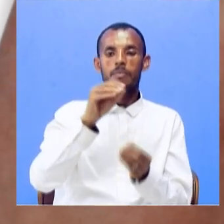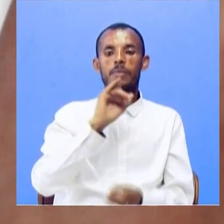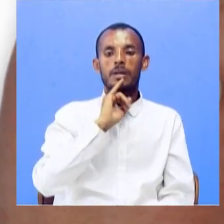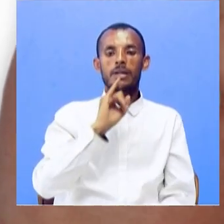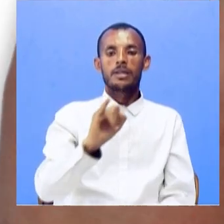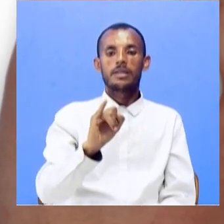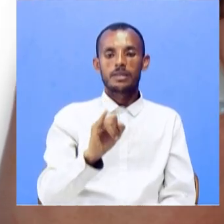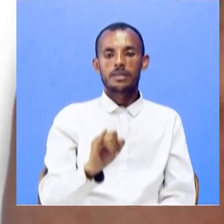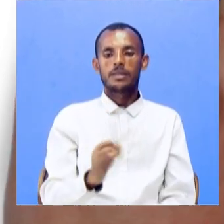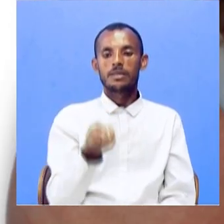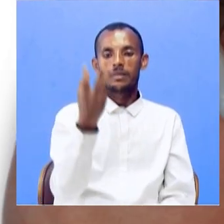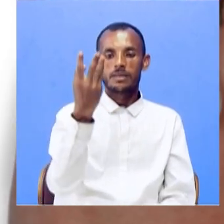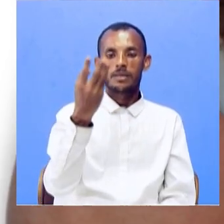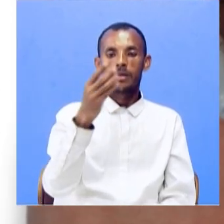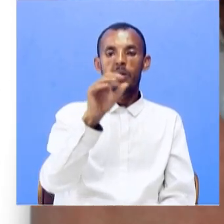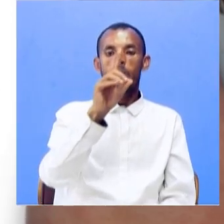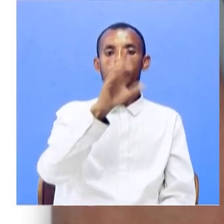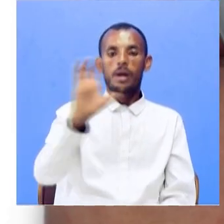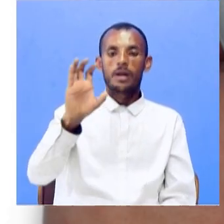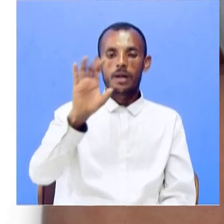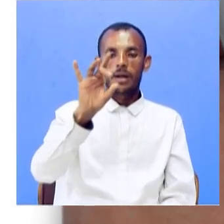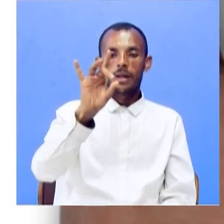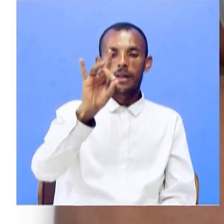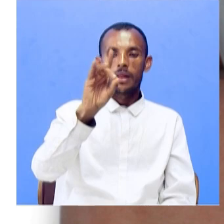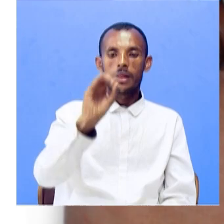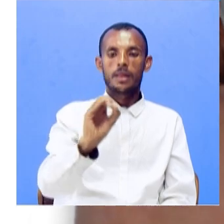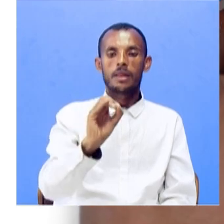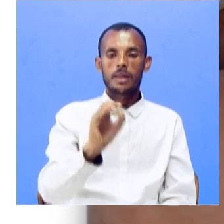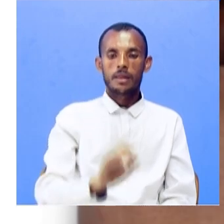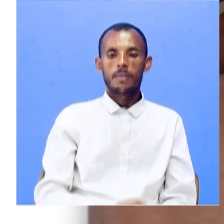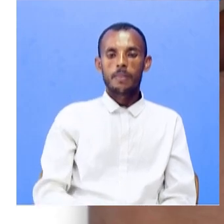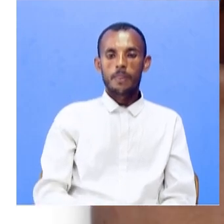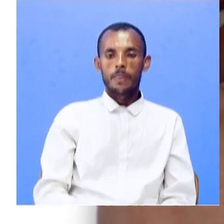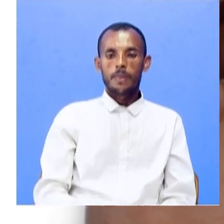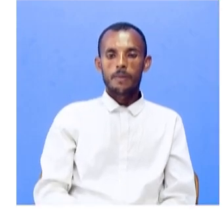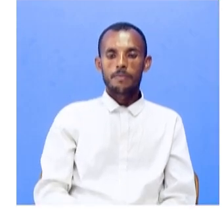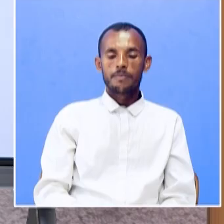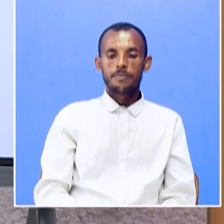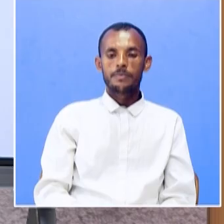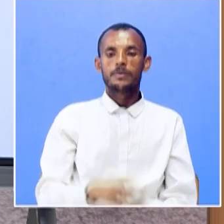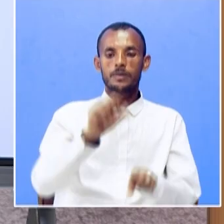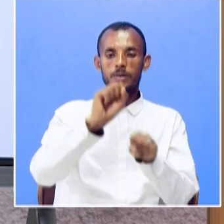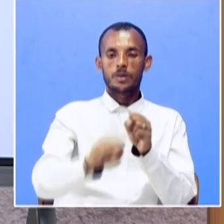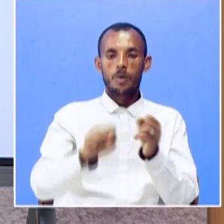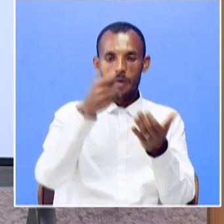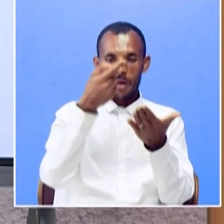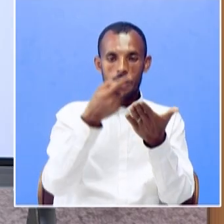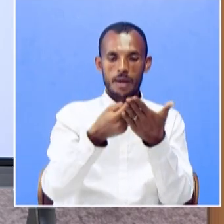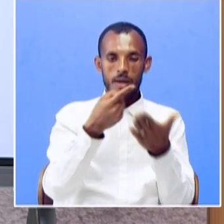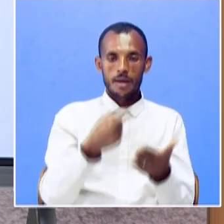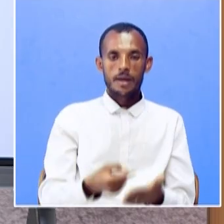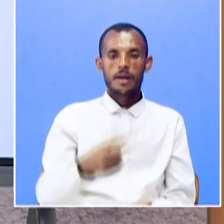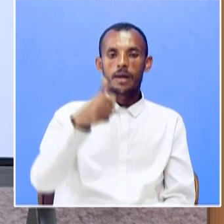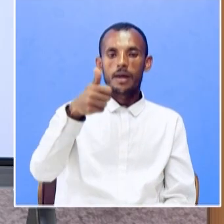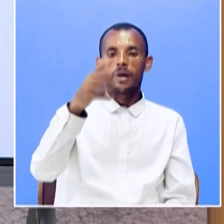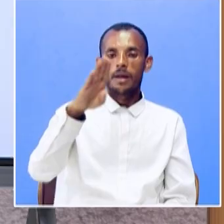supplementary means whose sum is this? Sum is this 180 degree. So here A and